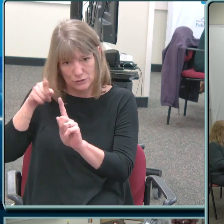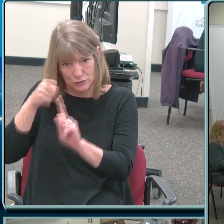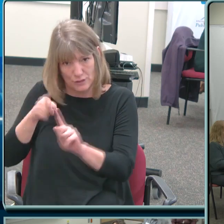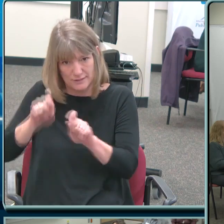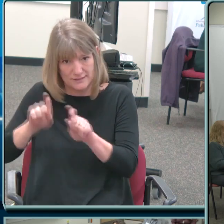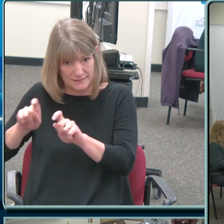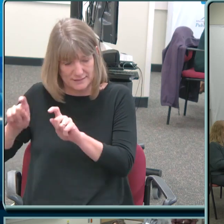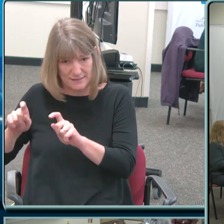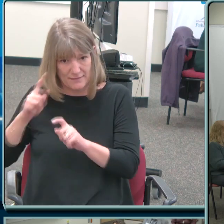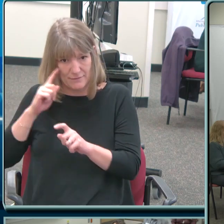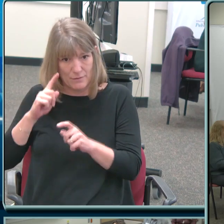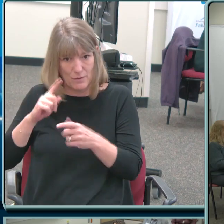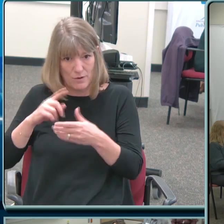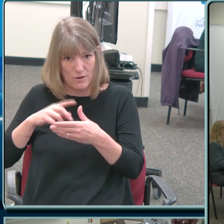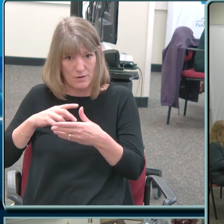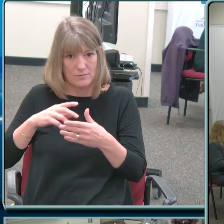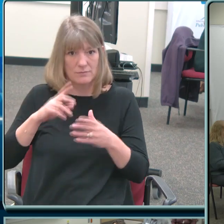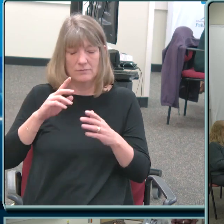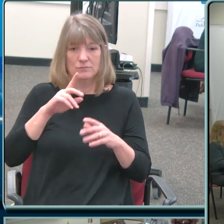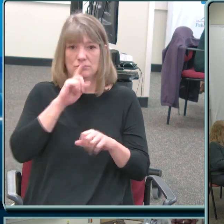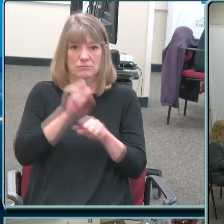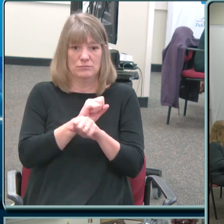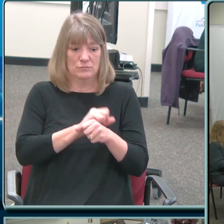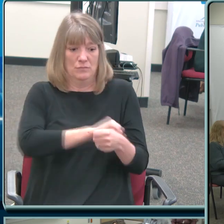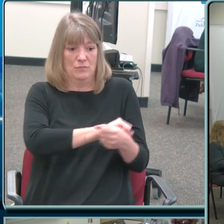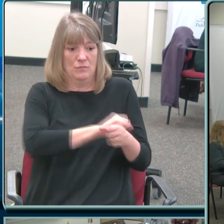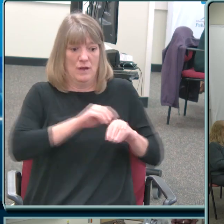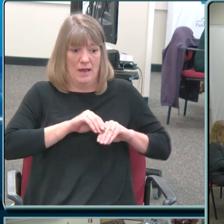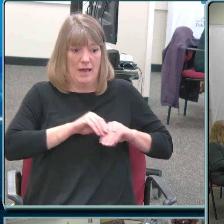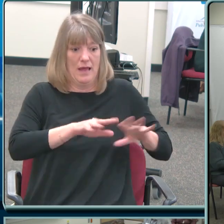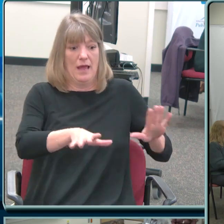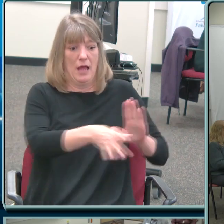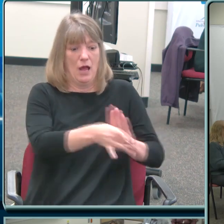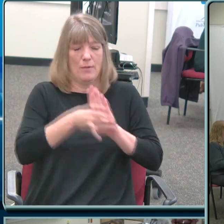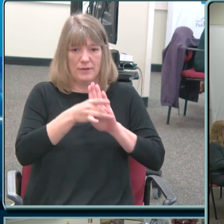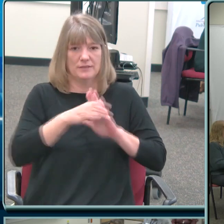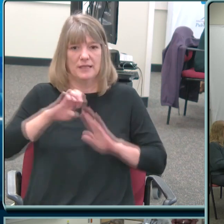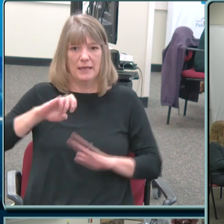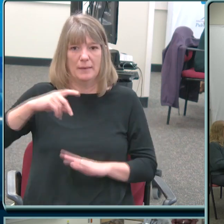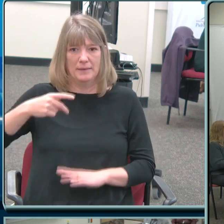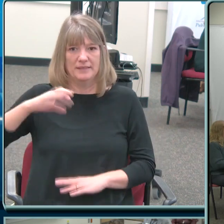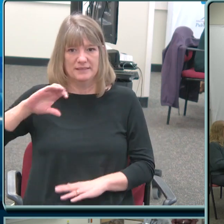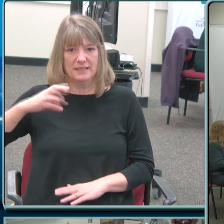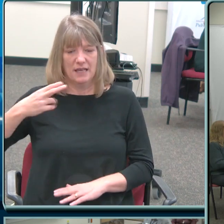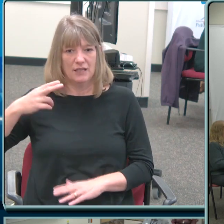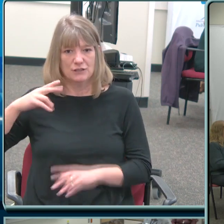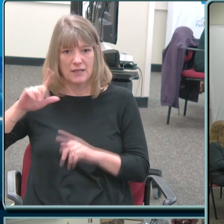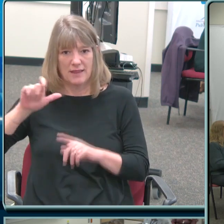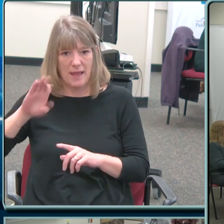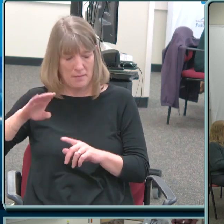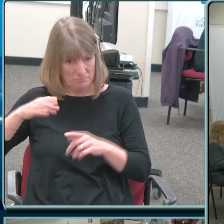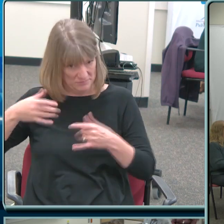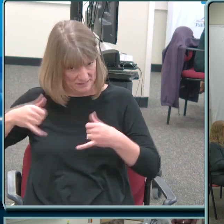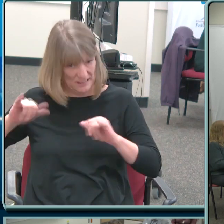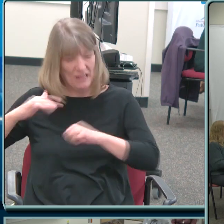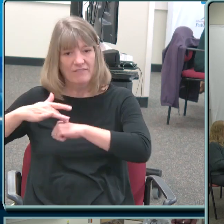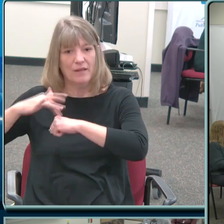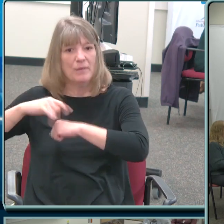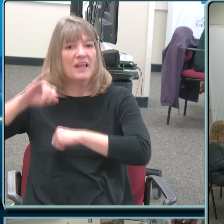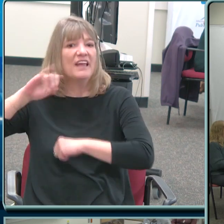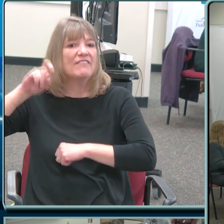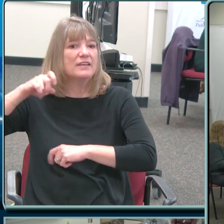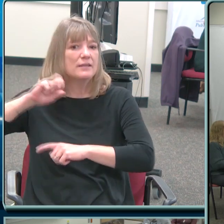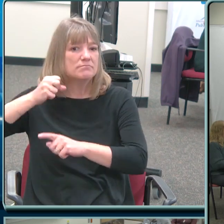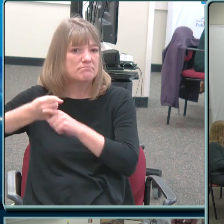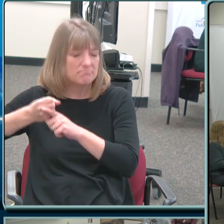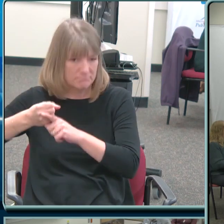testing capacity for outbreak settings. The EPCPH lab remains available for COVID-19 testing should the need